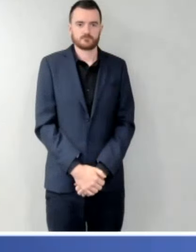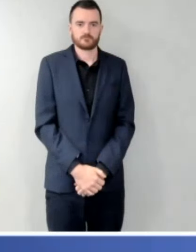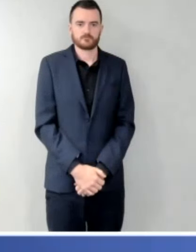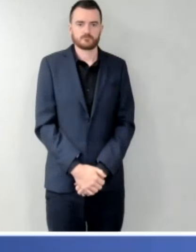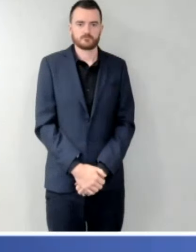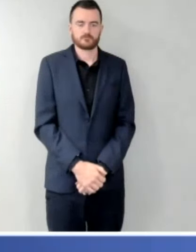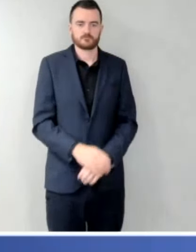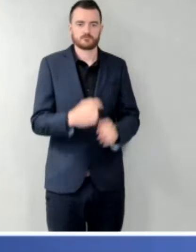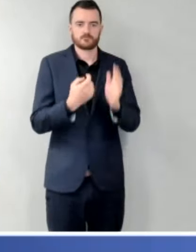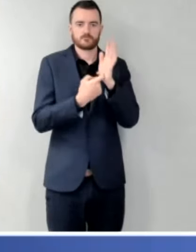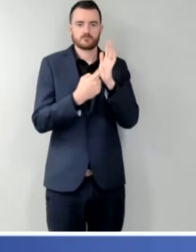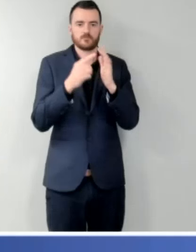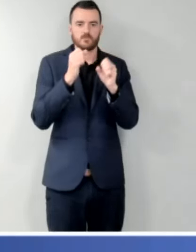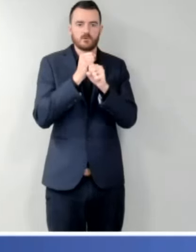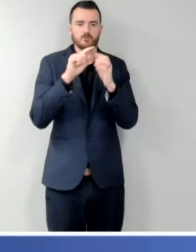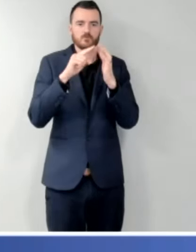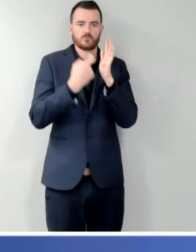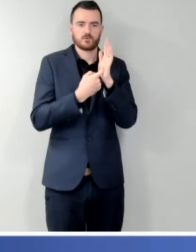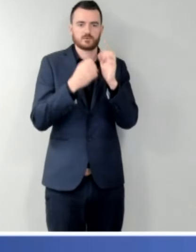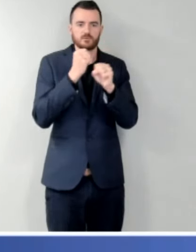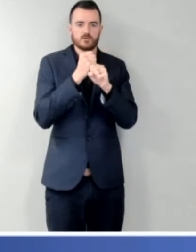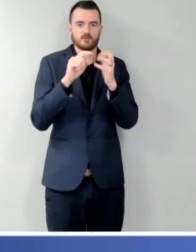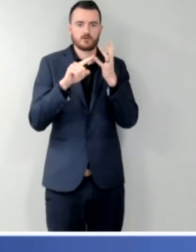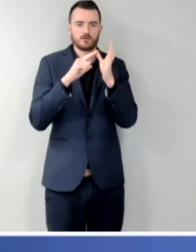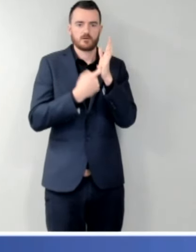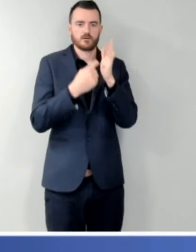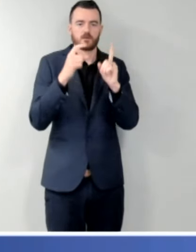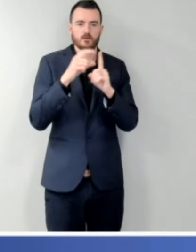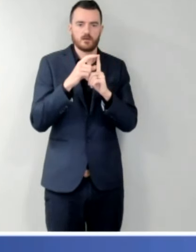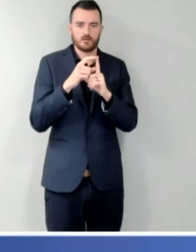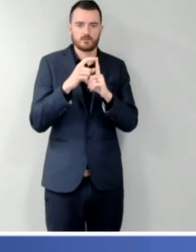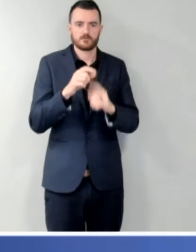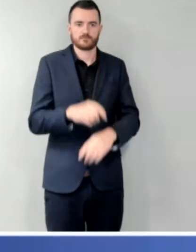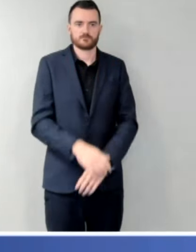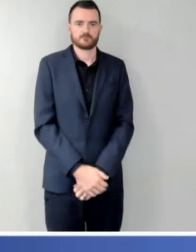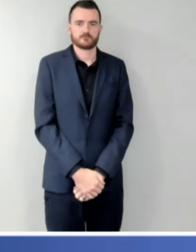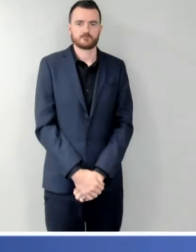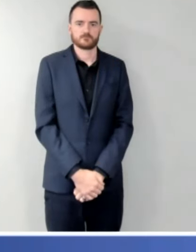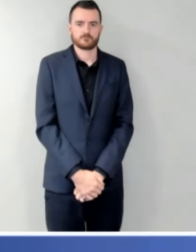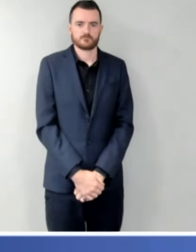Roger Gard.